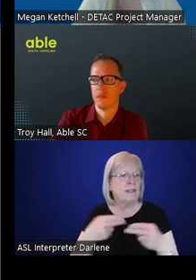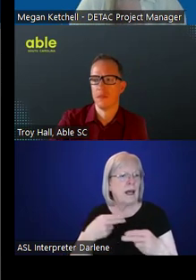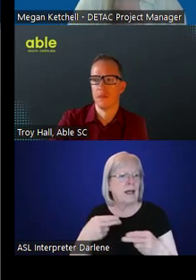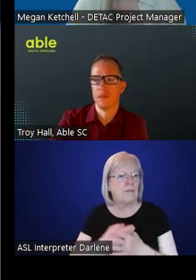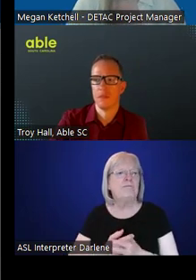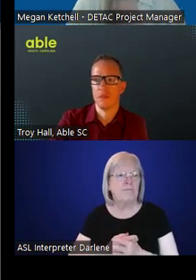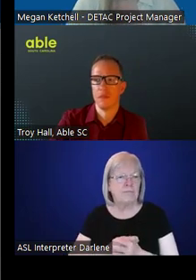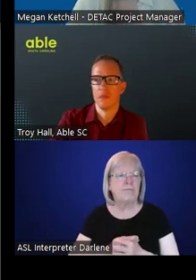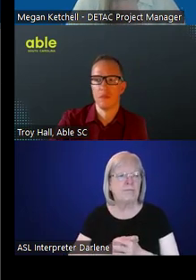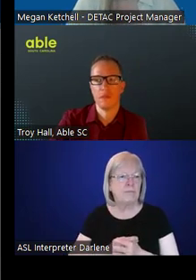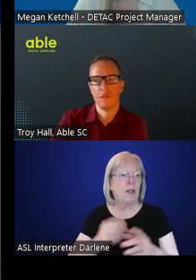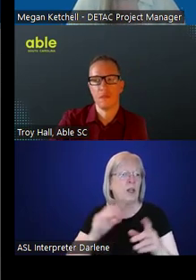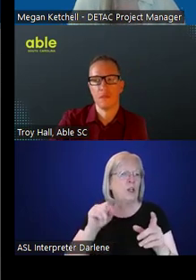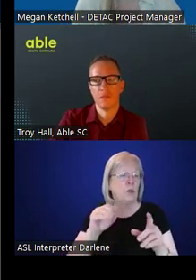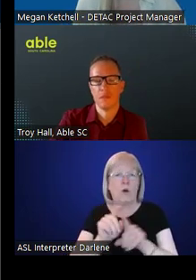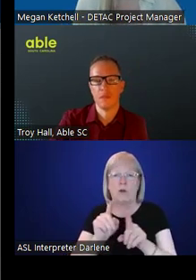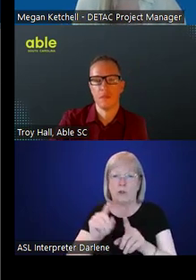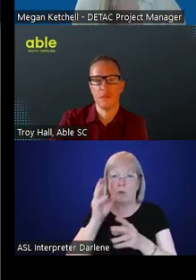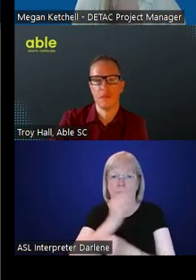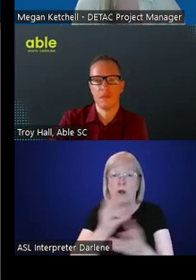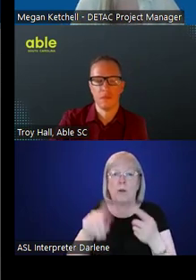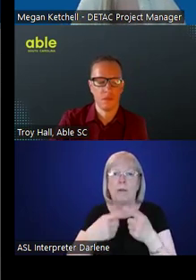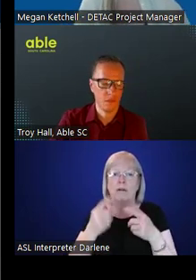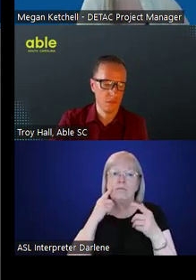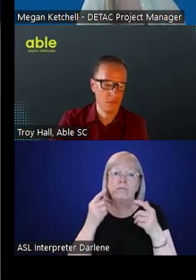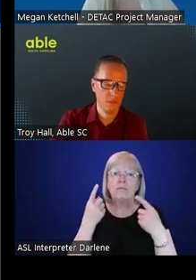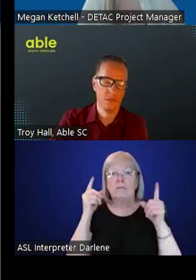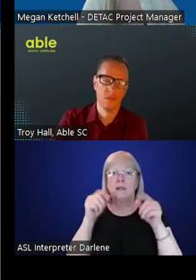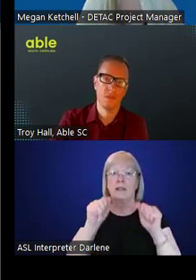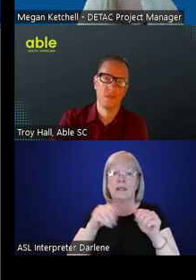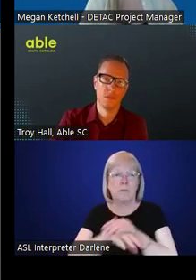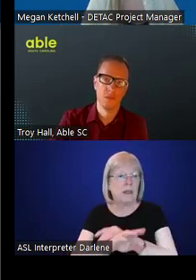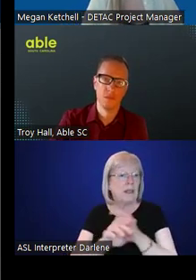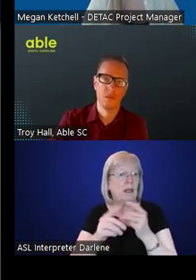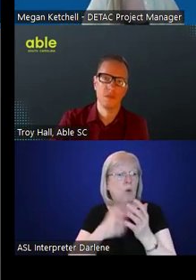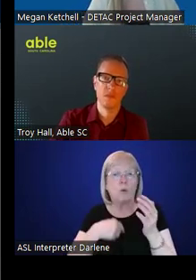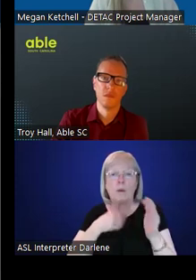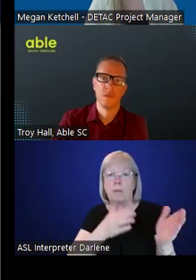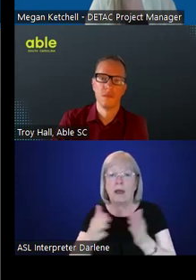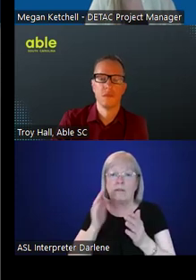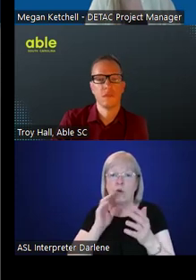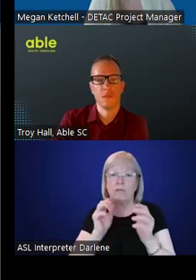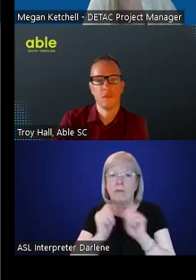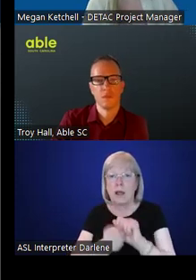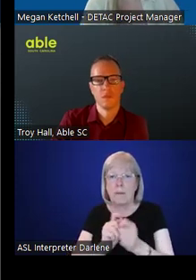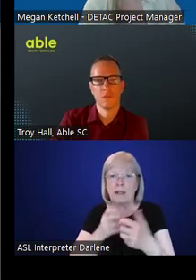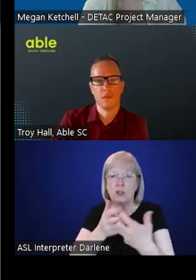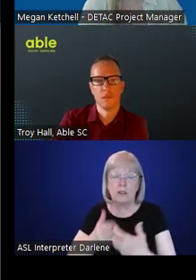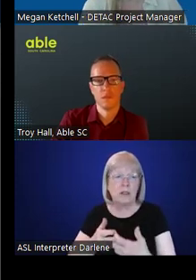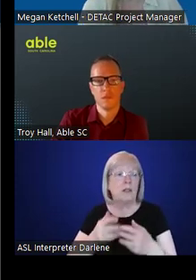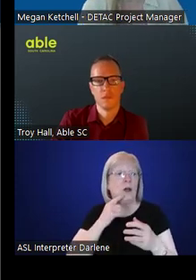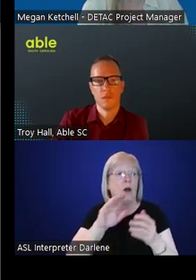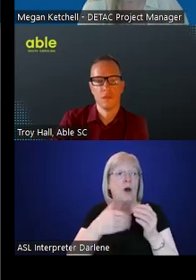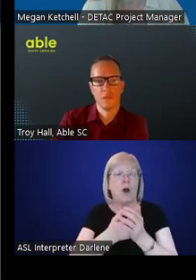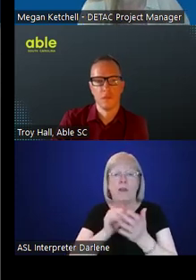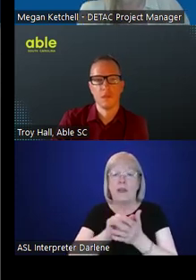All right, so just a note around accessibility and our accommodations for today. So all of our e-learning community